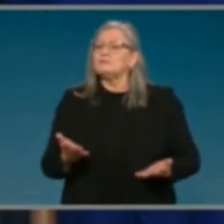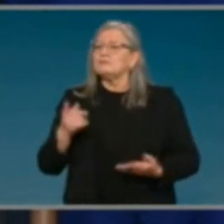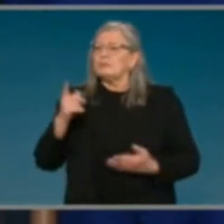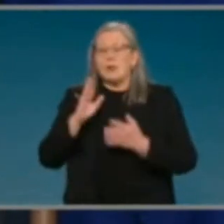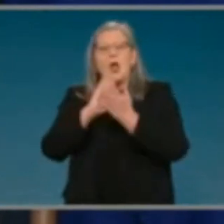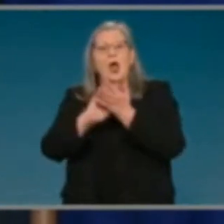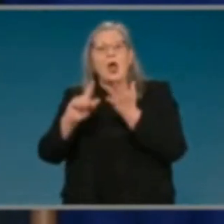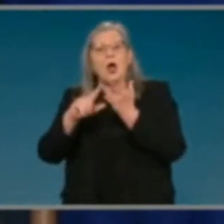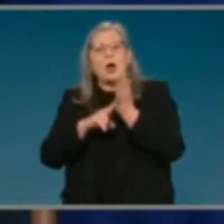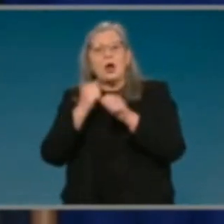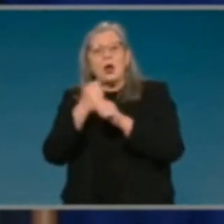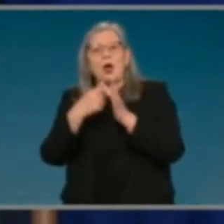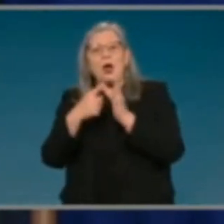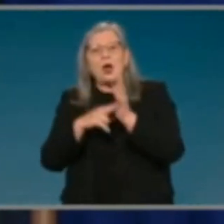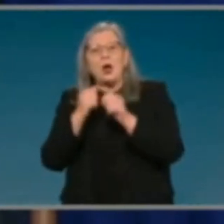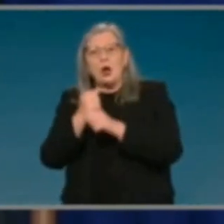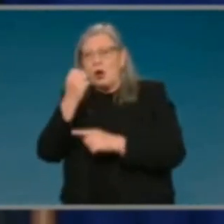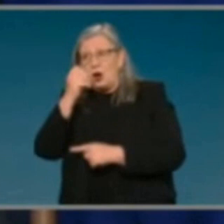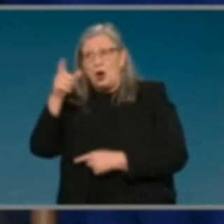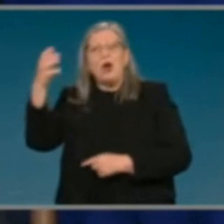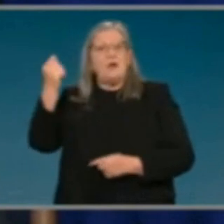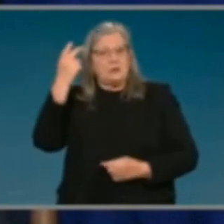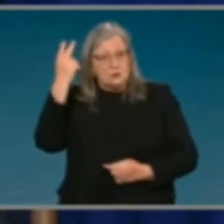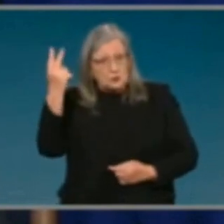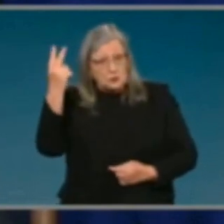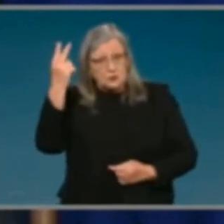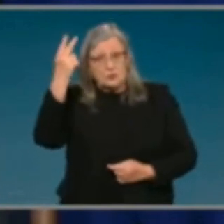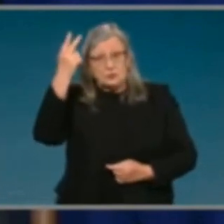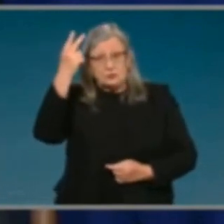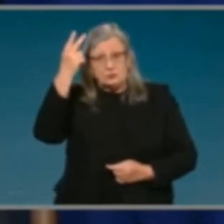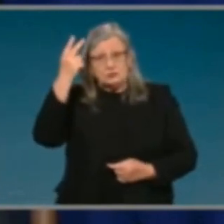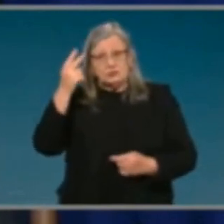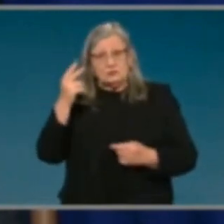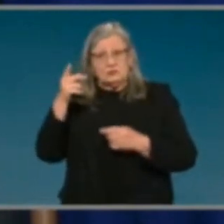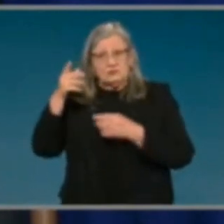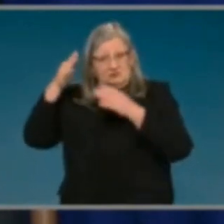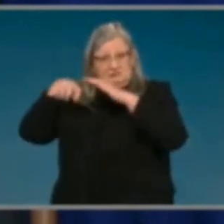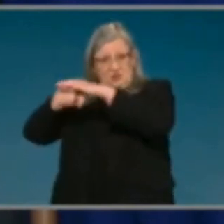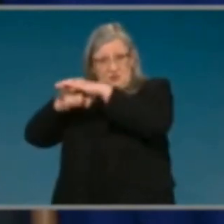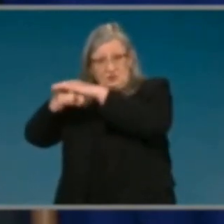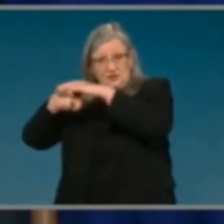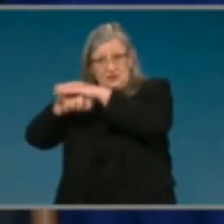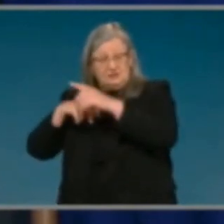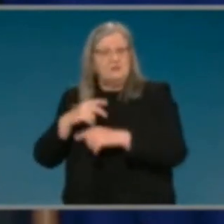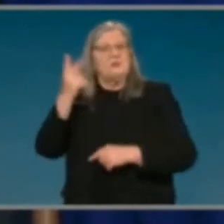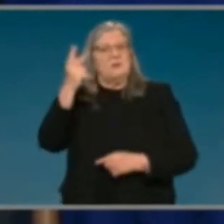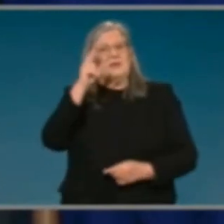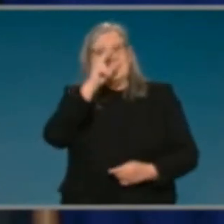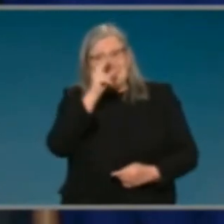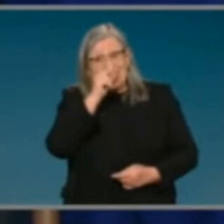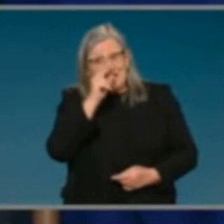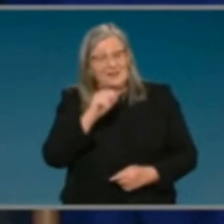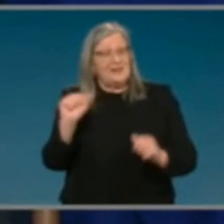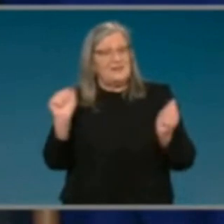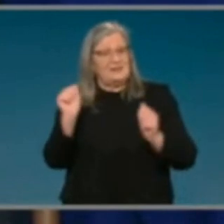a transmission in hotel quarantine from one person to the other, young, fully vaccinated, asymptomatic.